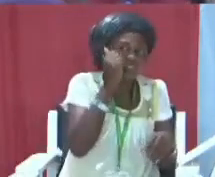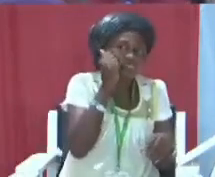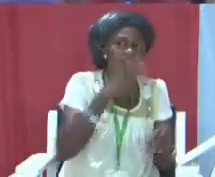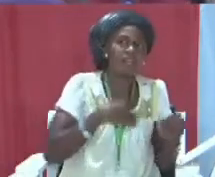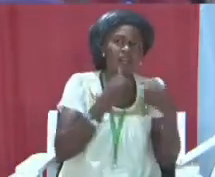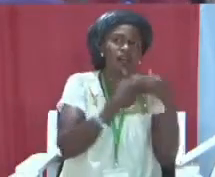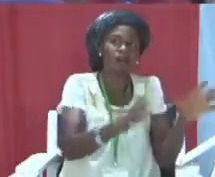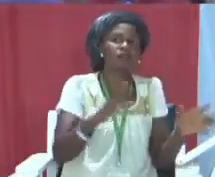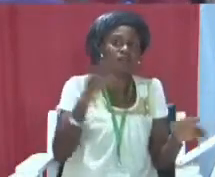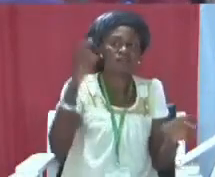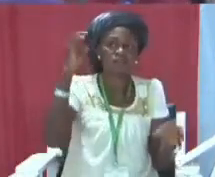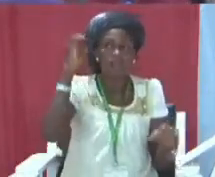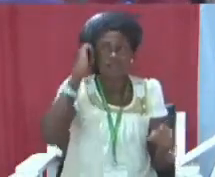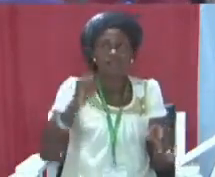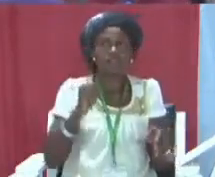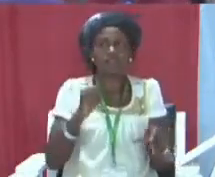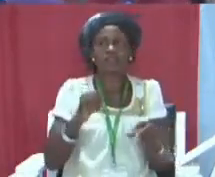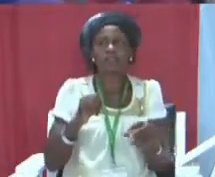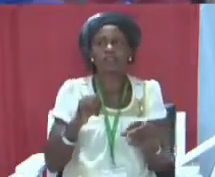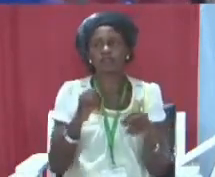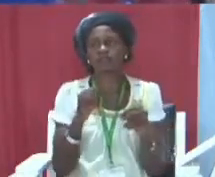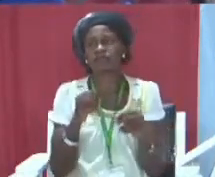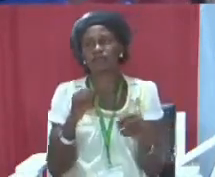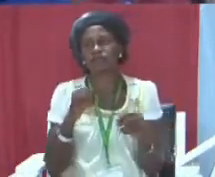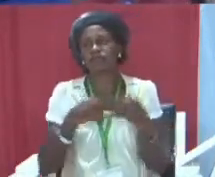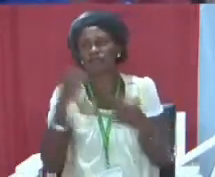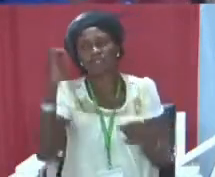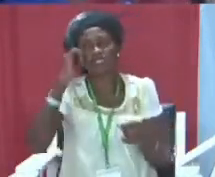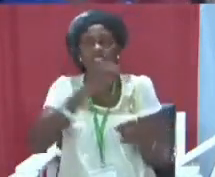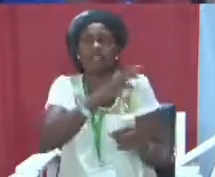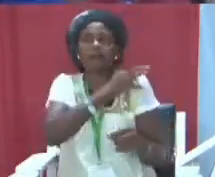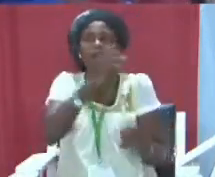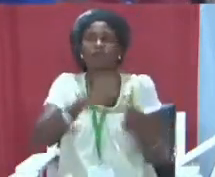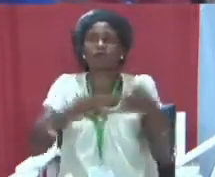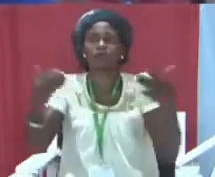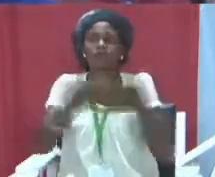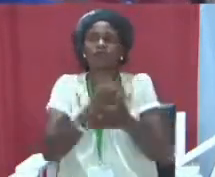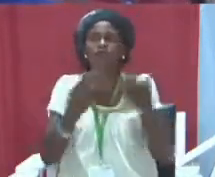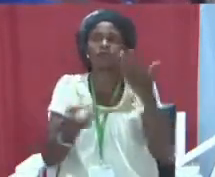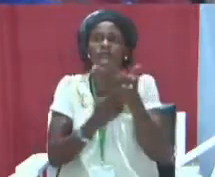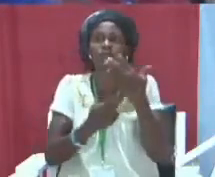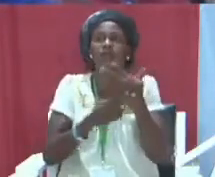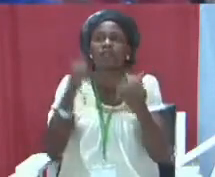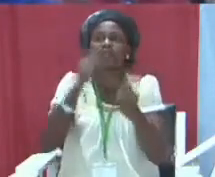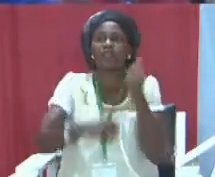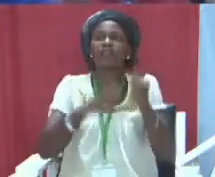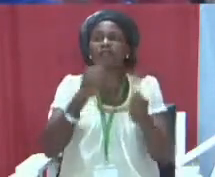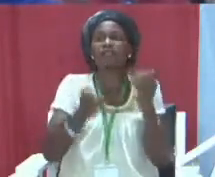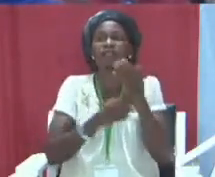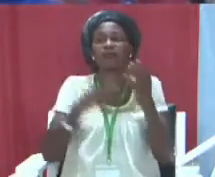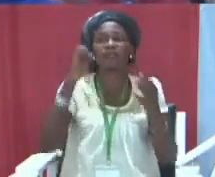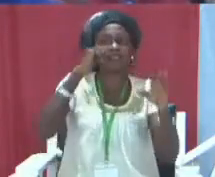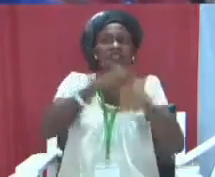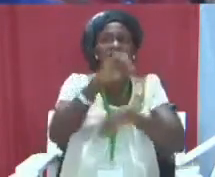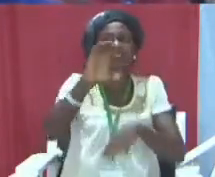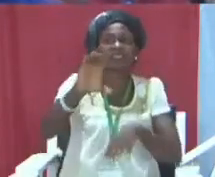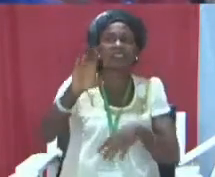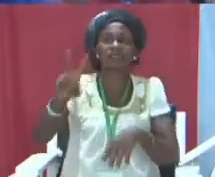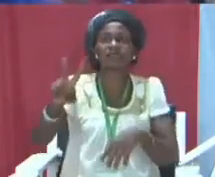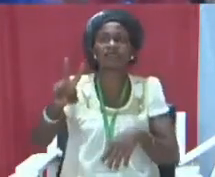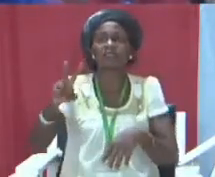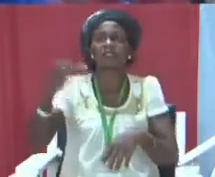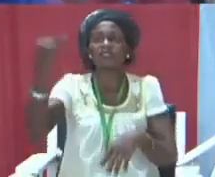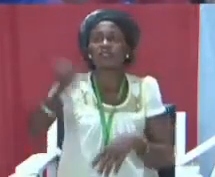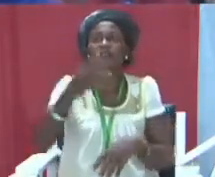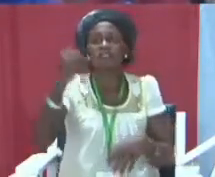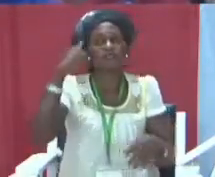lost his fortune. He applied to new banks. Every bank he sent his CV